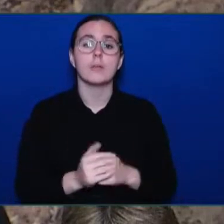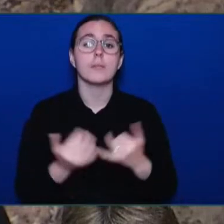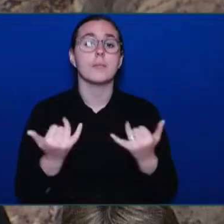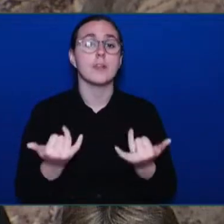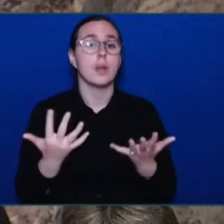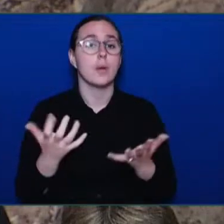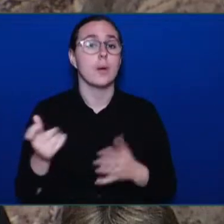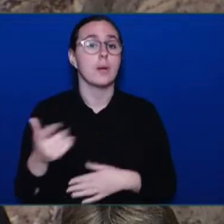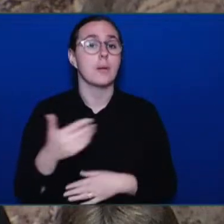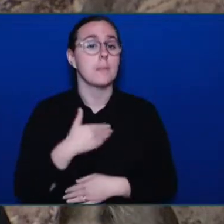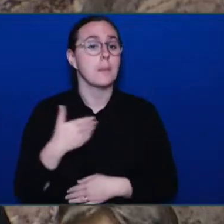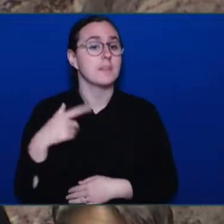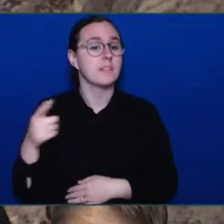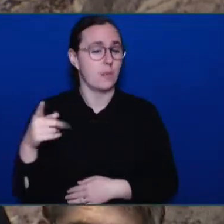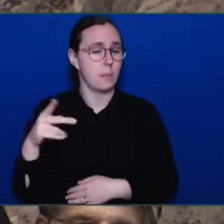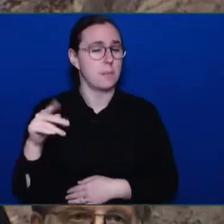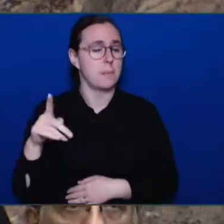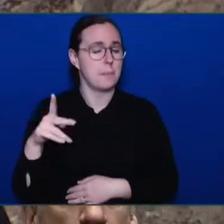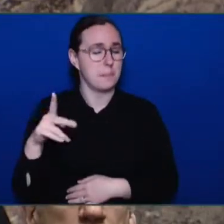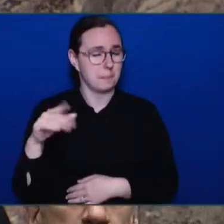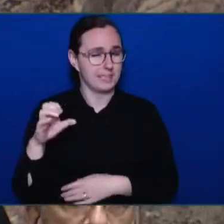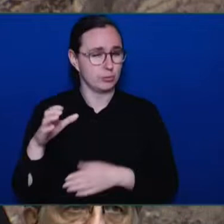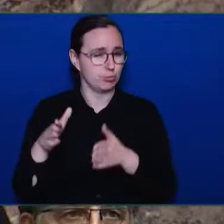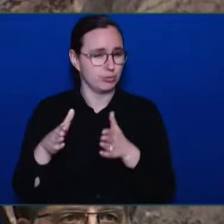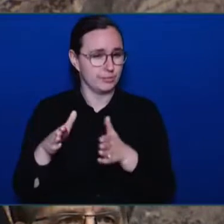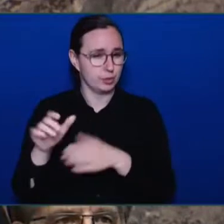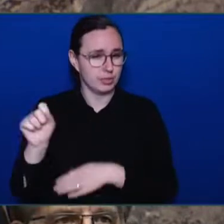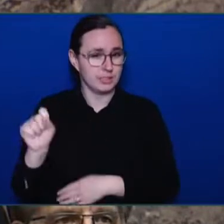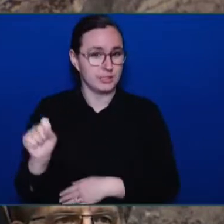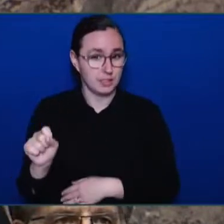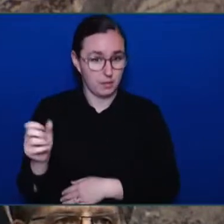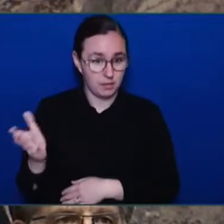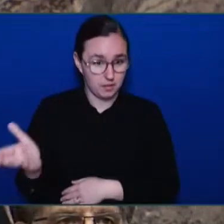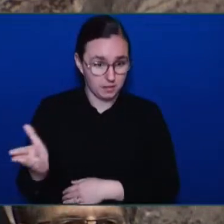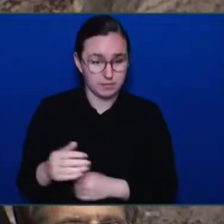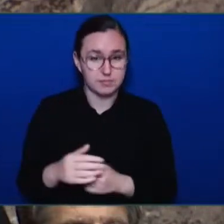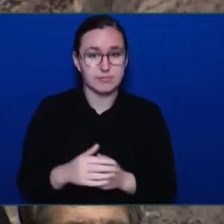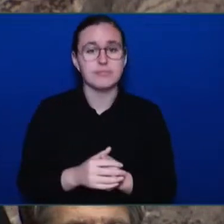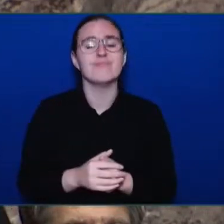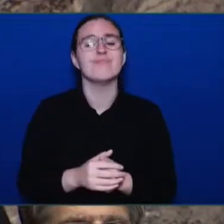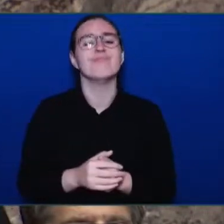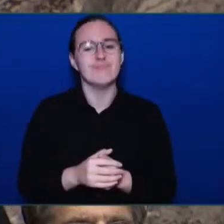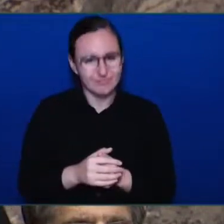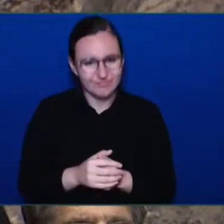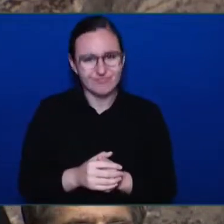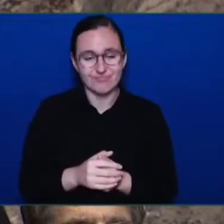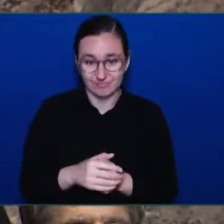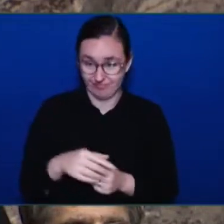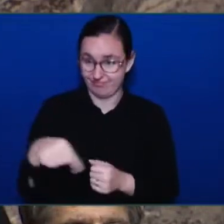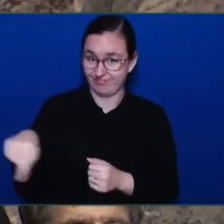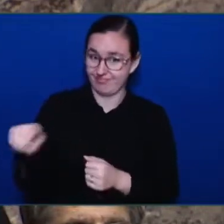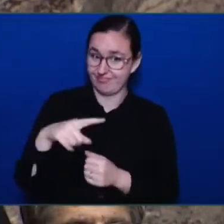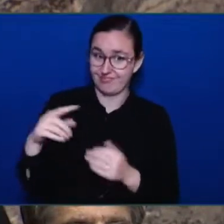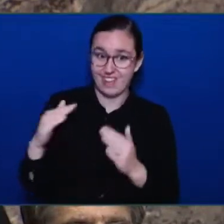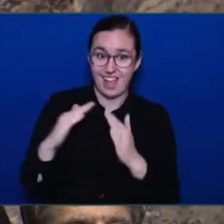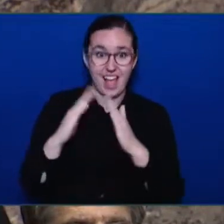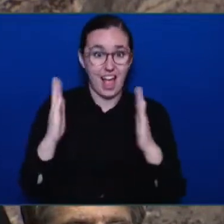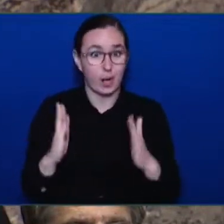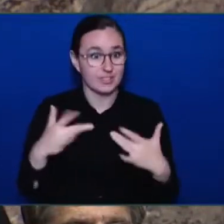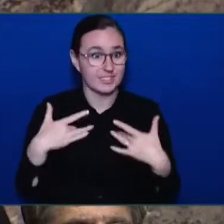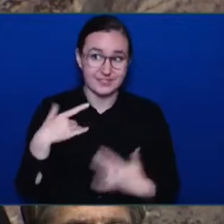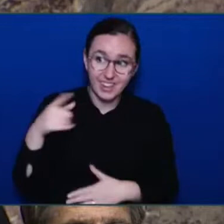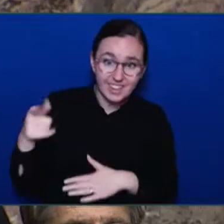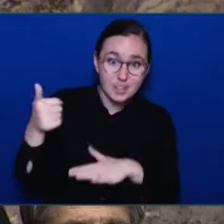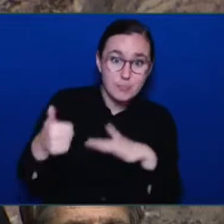from around the province have actually said the incoming Premier's schemes are actually going to make things worse for renters and even and